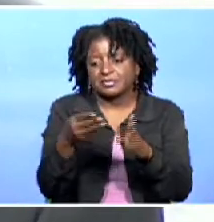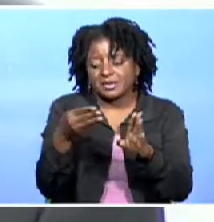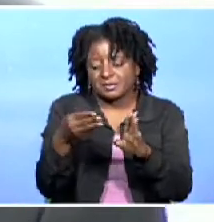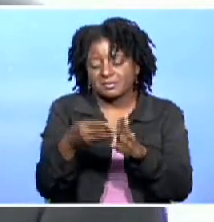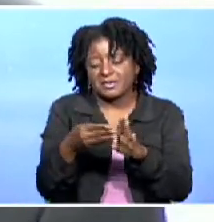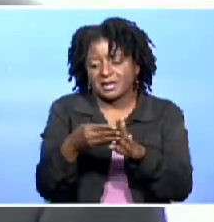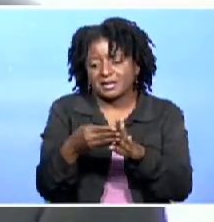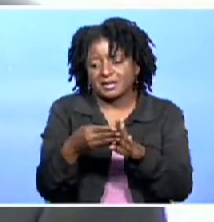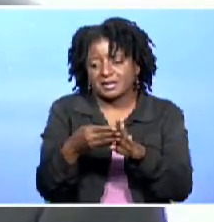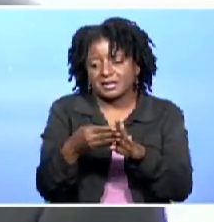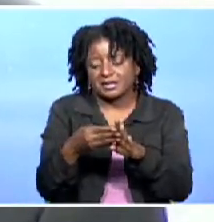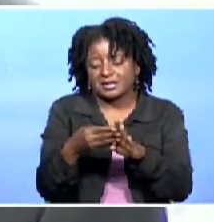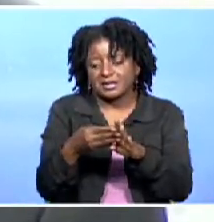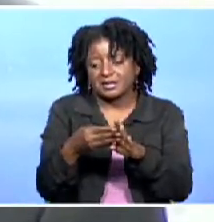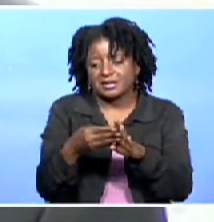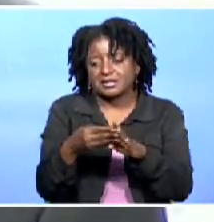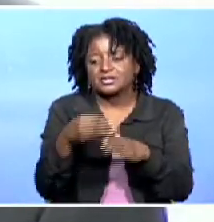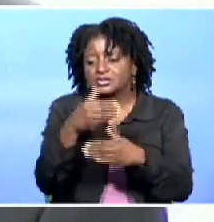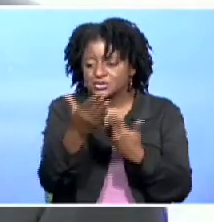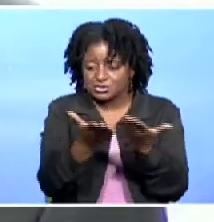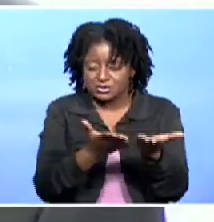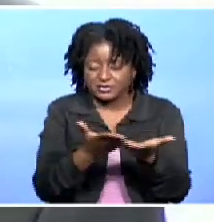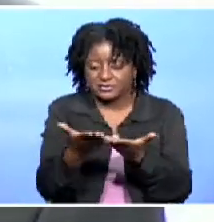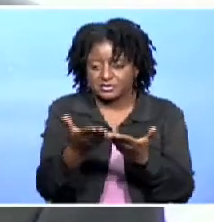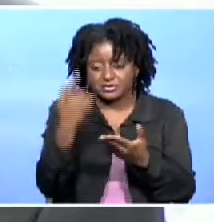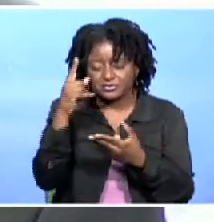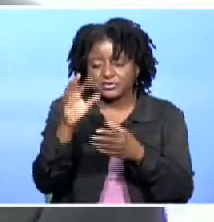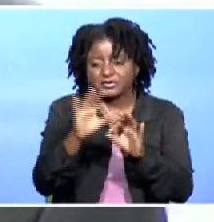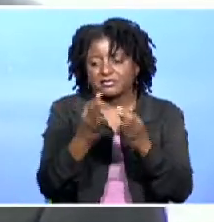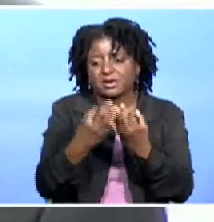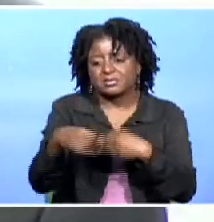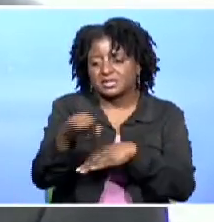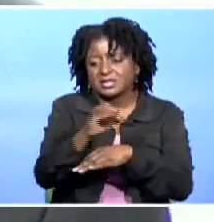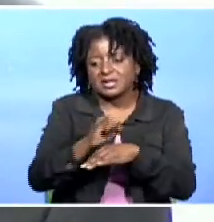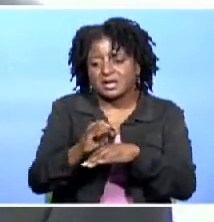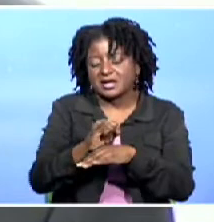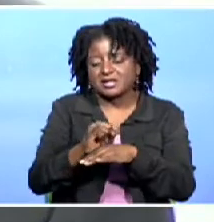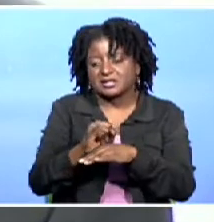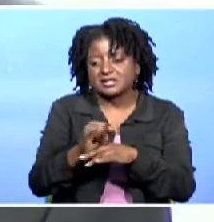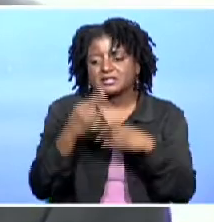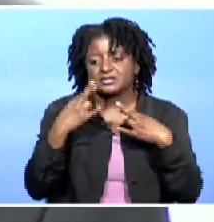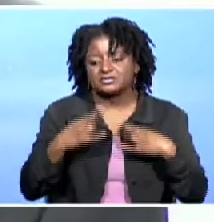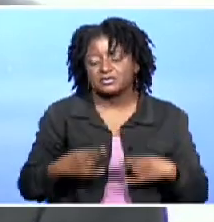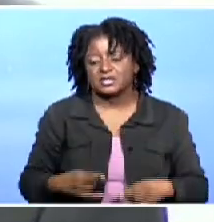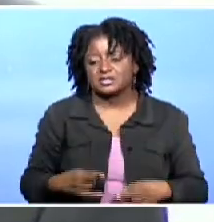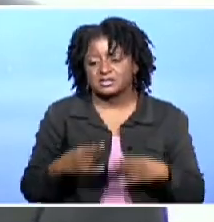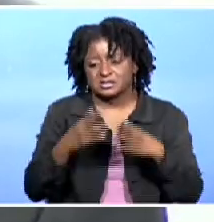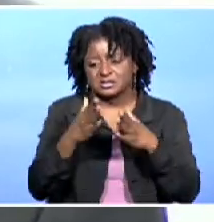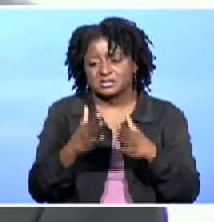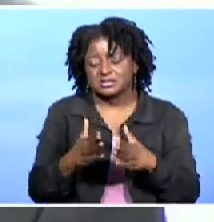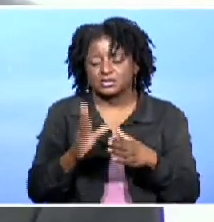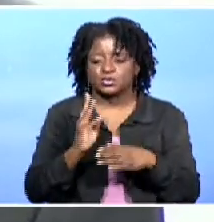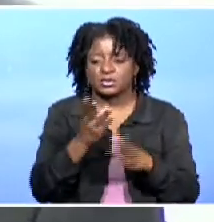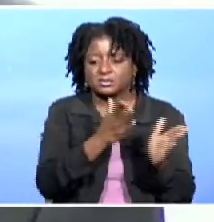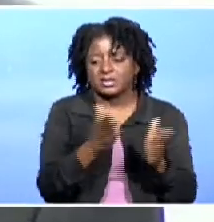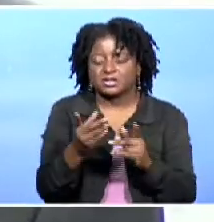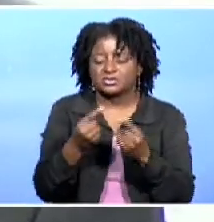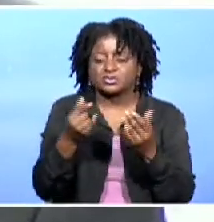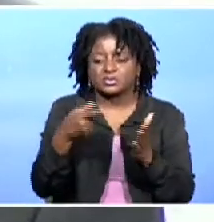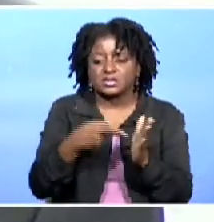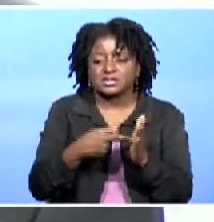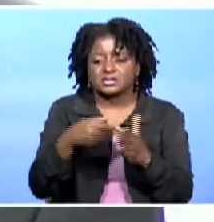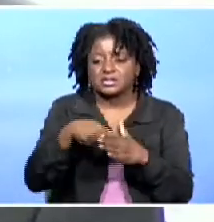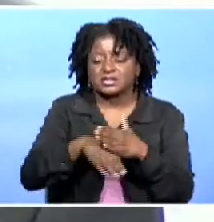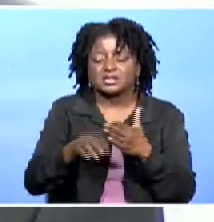banking-like services for residents of the Family Islands. And we plan to do this in each Family Island